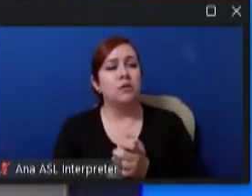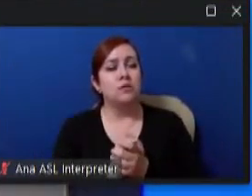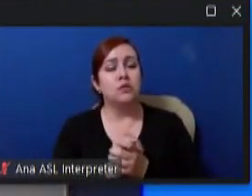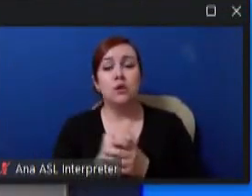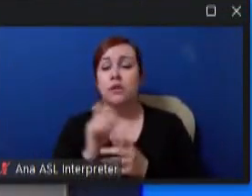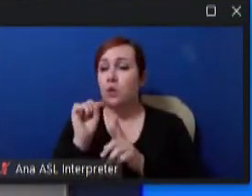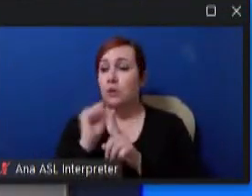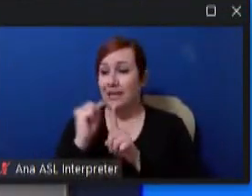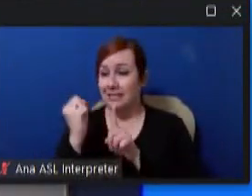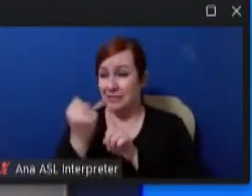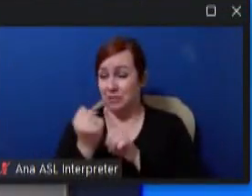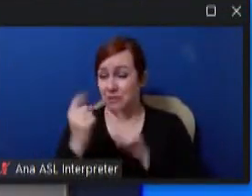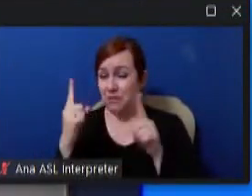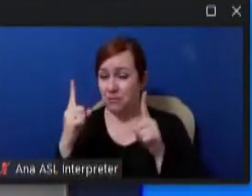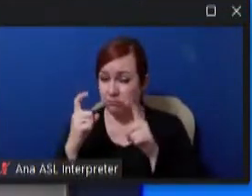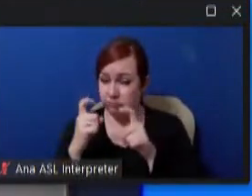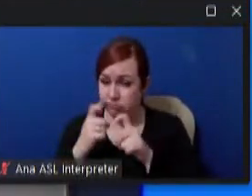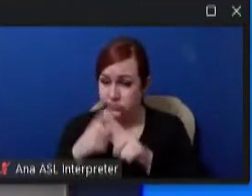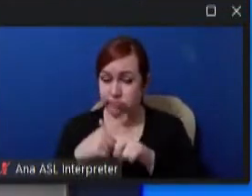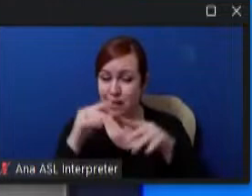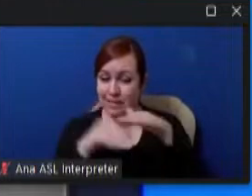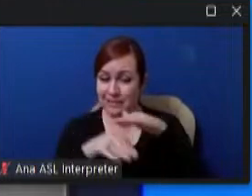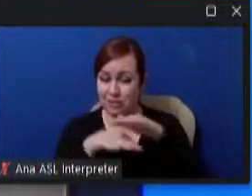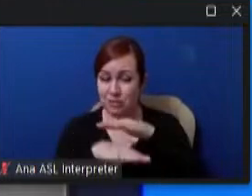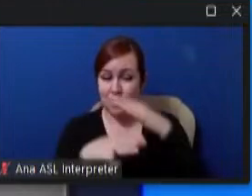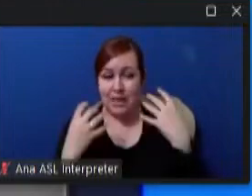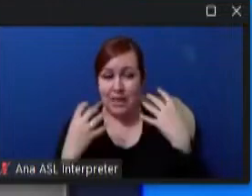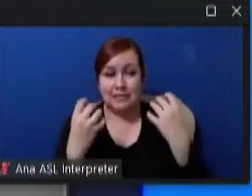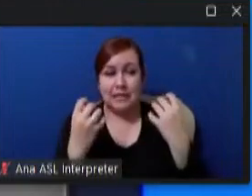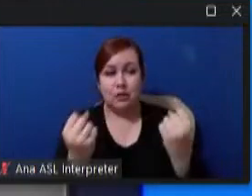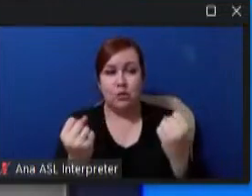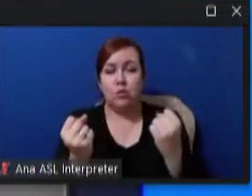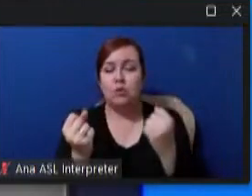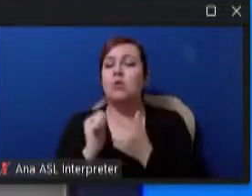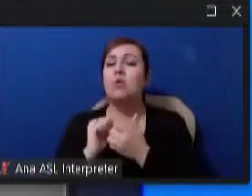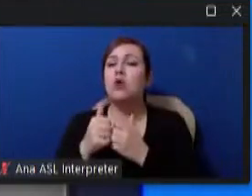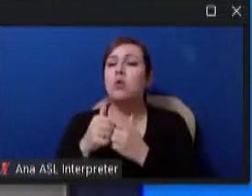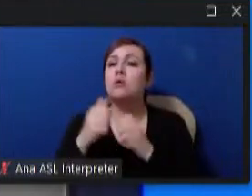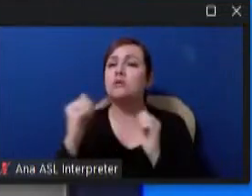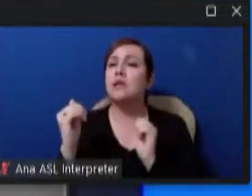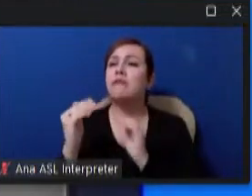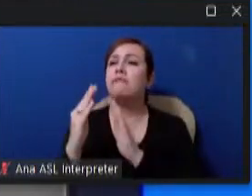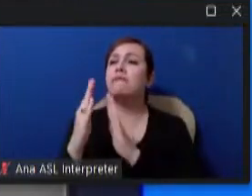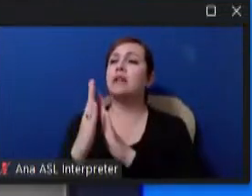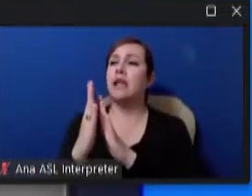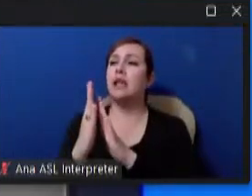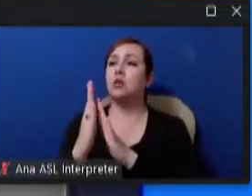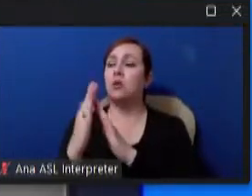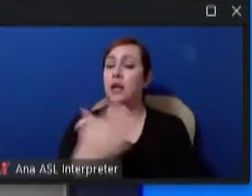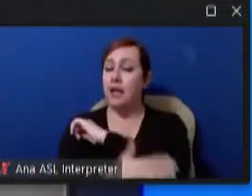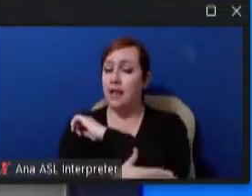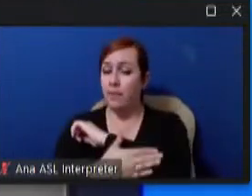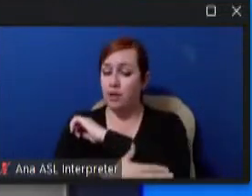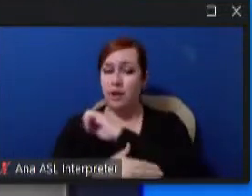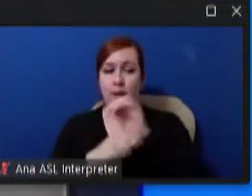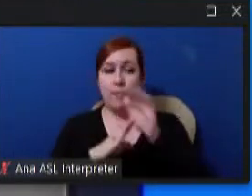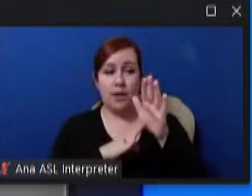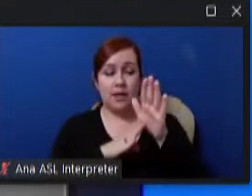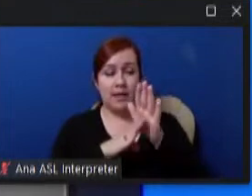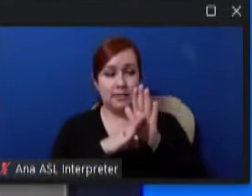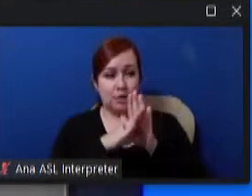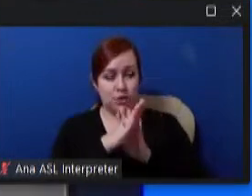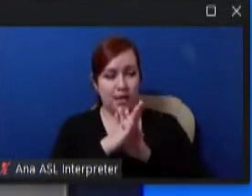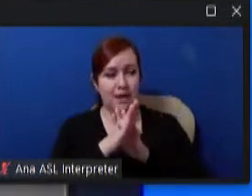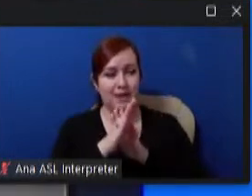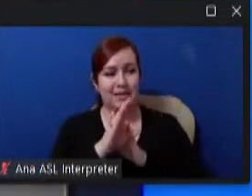I'm wondering how you are grappling with a particularly complex